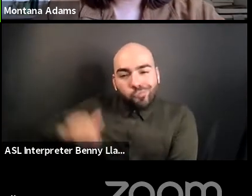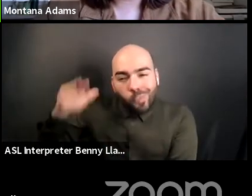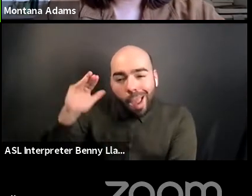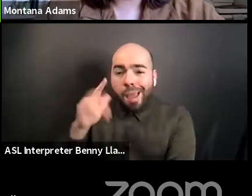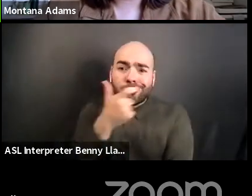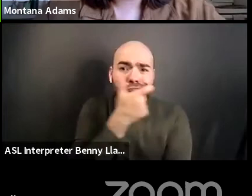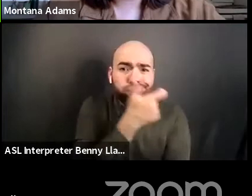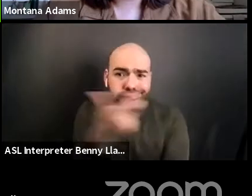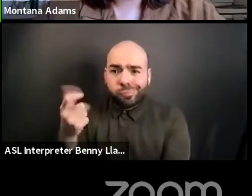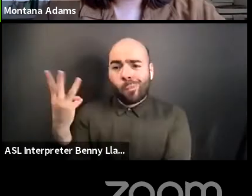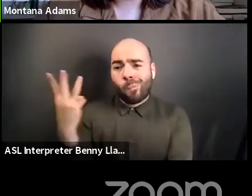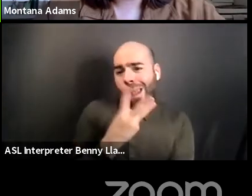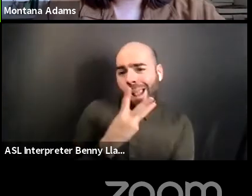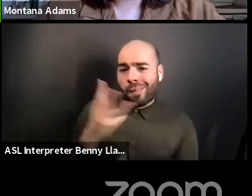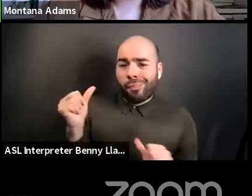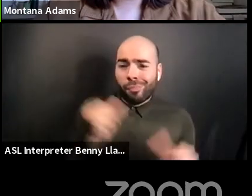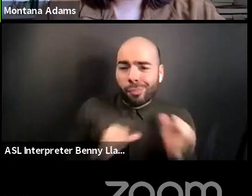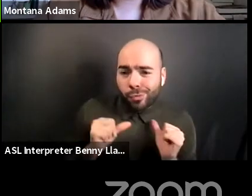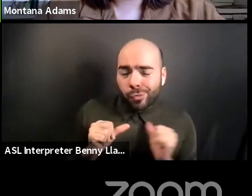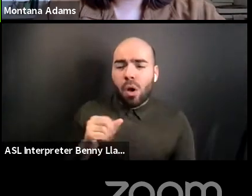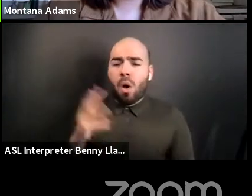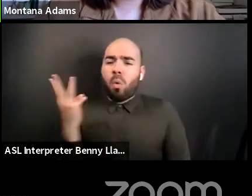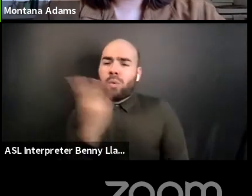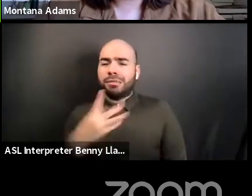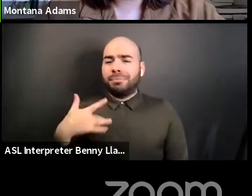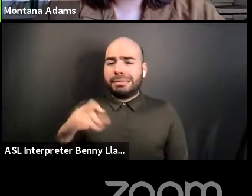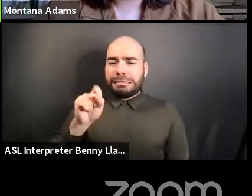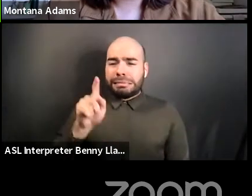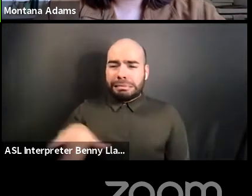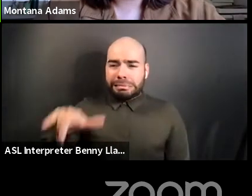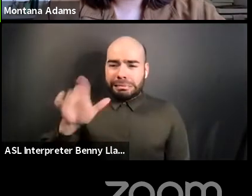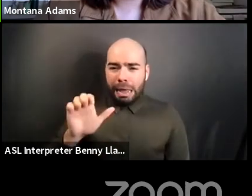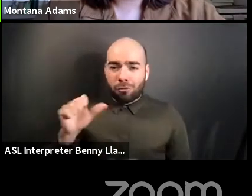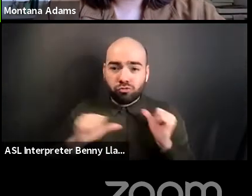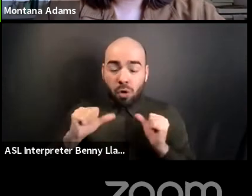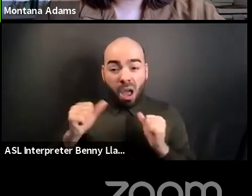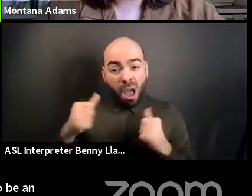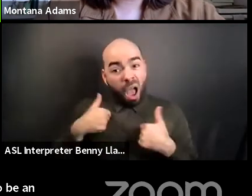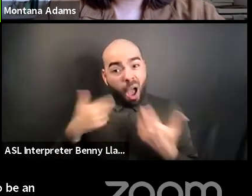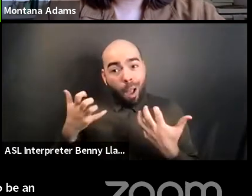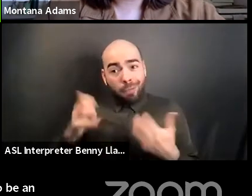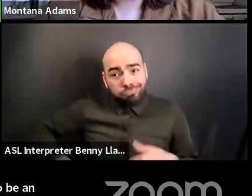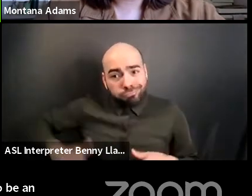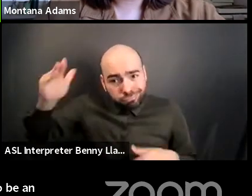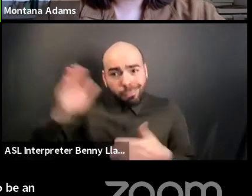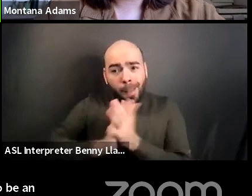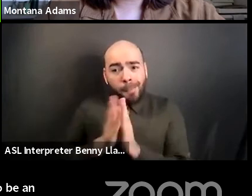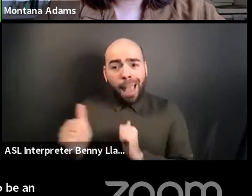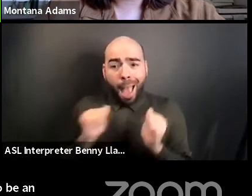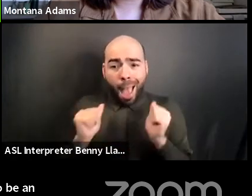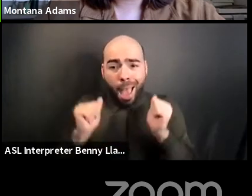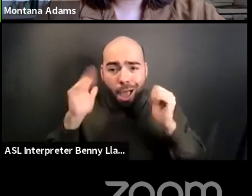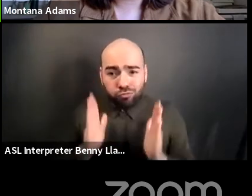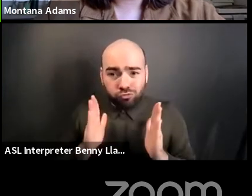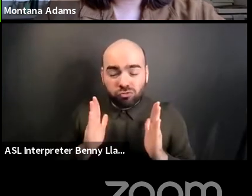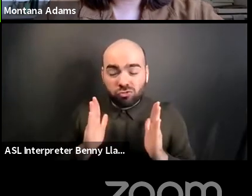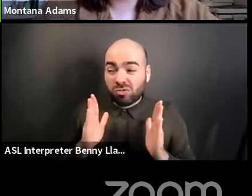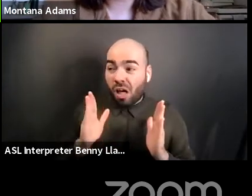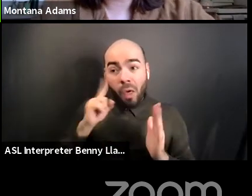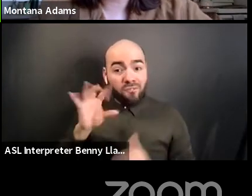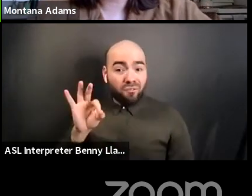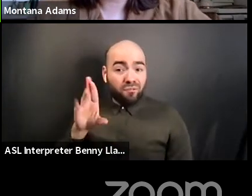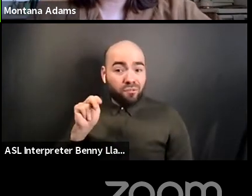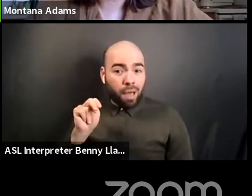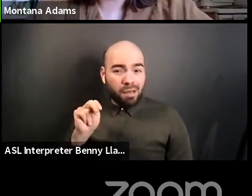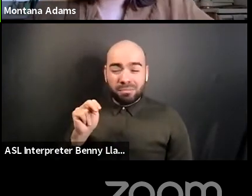Western style shows. And even though I've always wanted to be an actress, and that was fun, but I never felt represented in